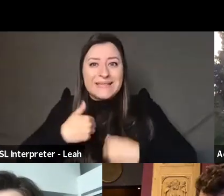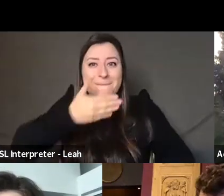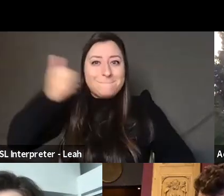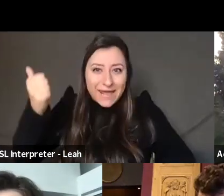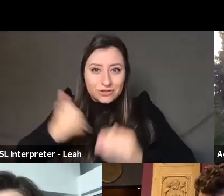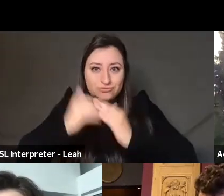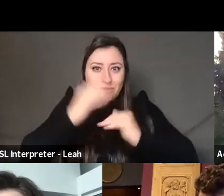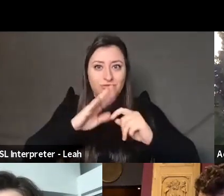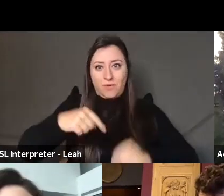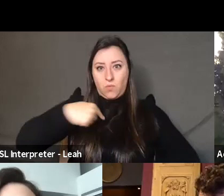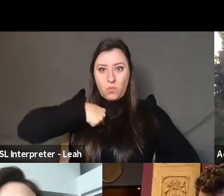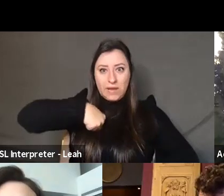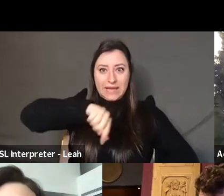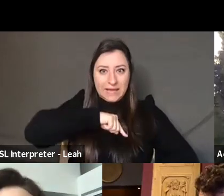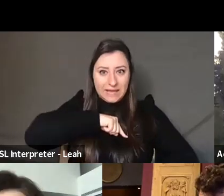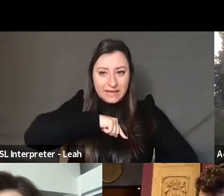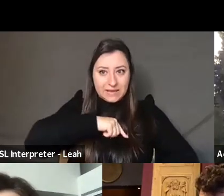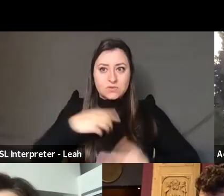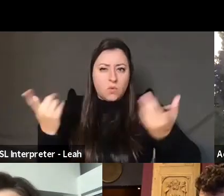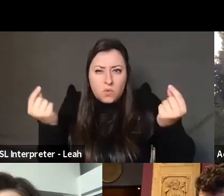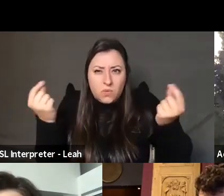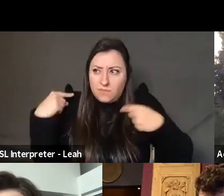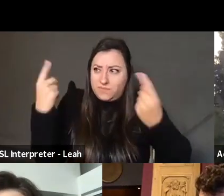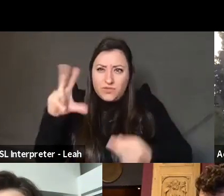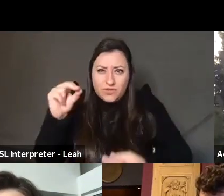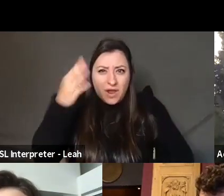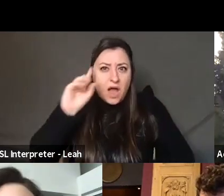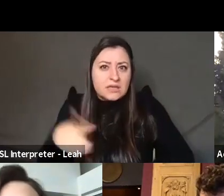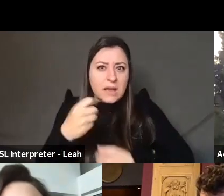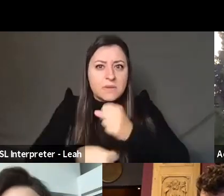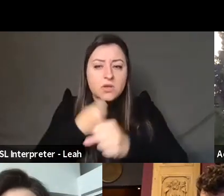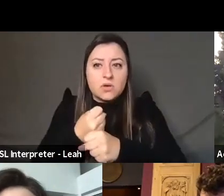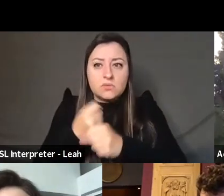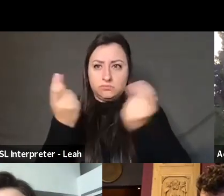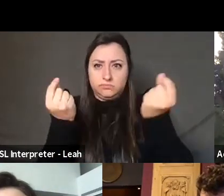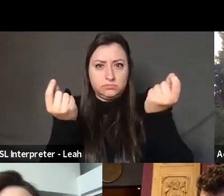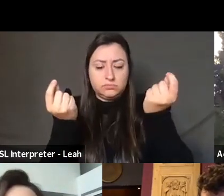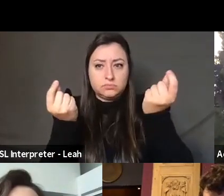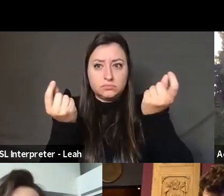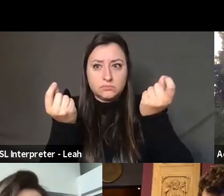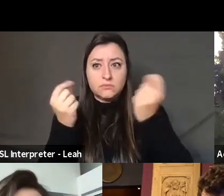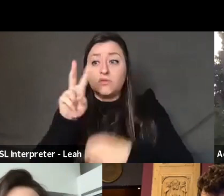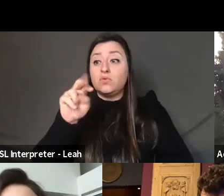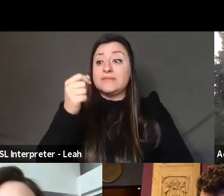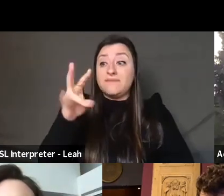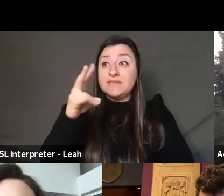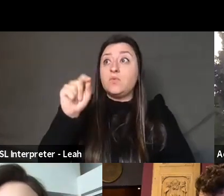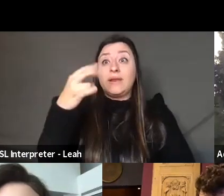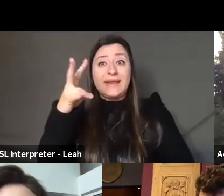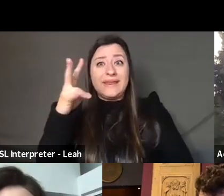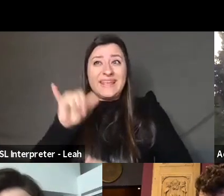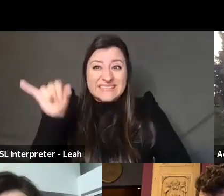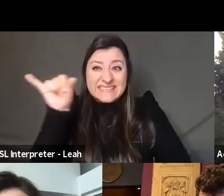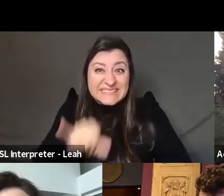do. So what have they done in 30 goddamn years? What have they done? In 2017, 2018, that